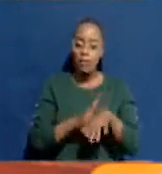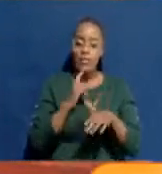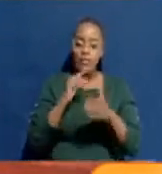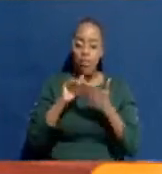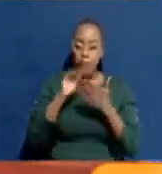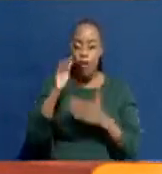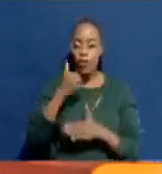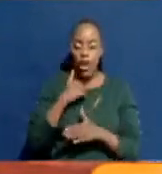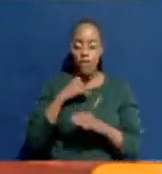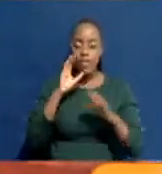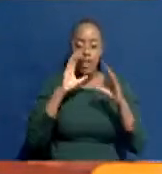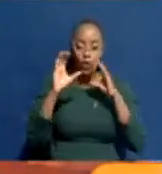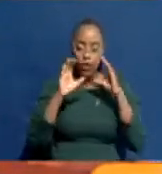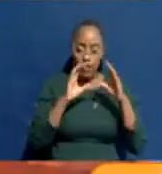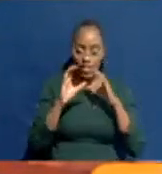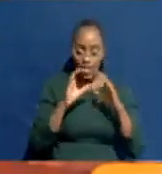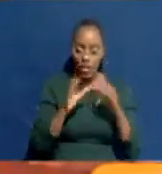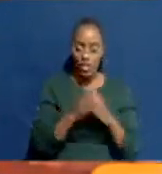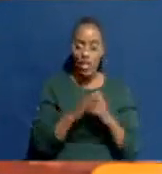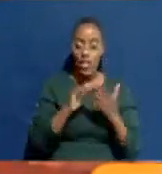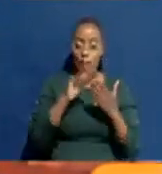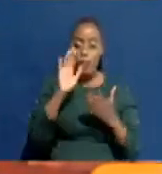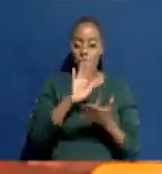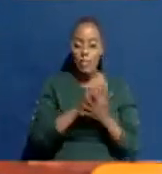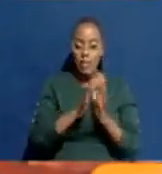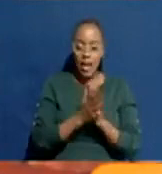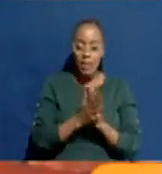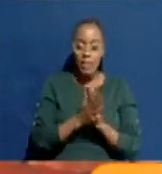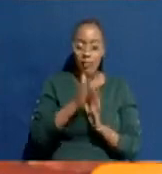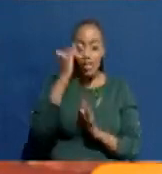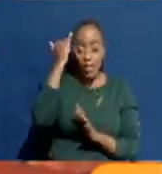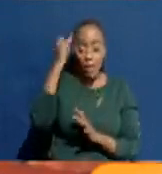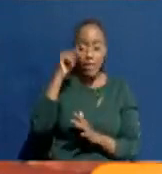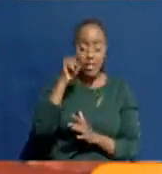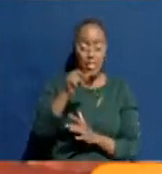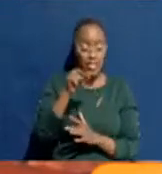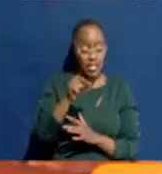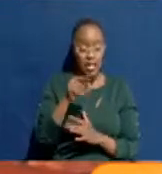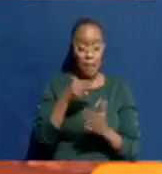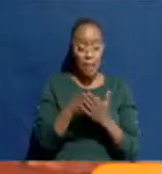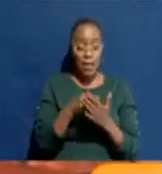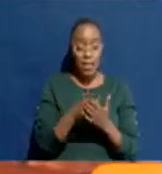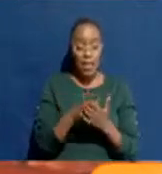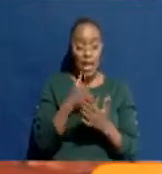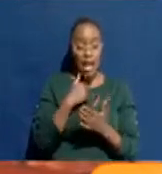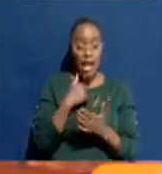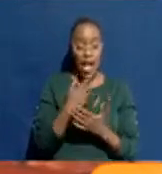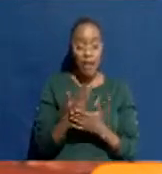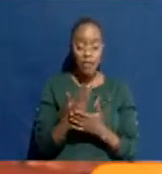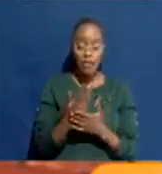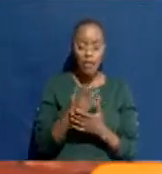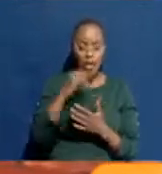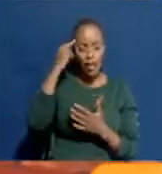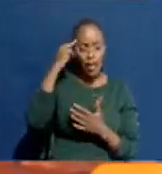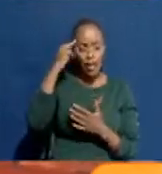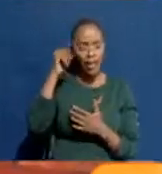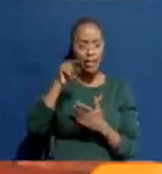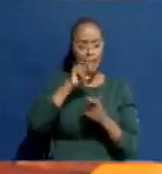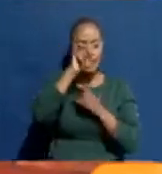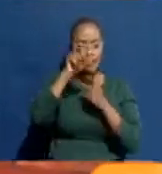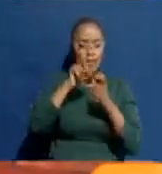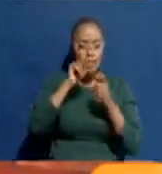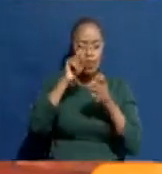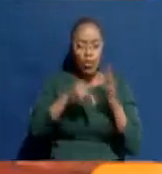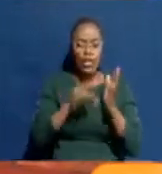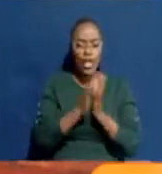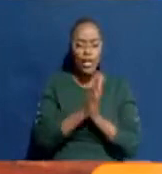more we are having the conversation, the more it is emerging that actually there was actually no thought about what this exactly is